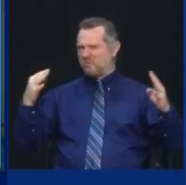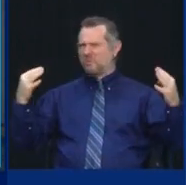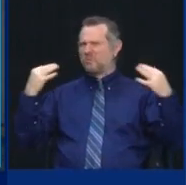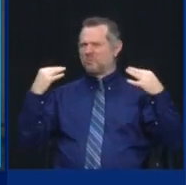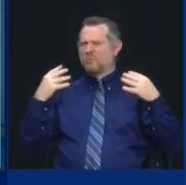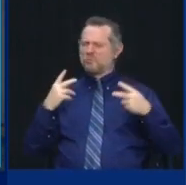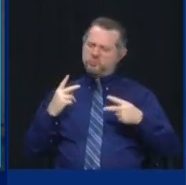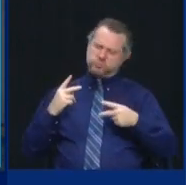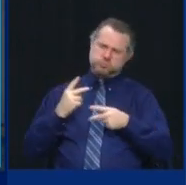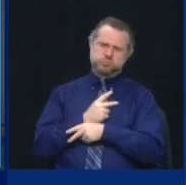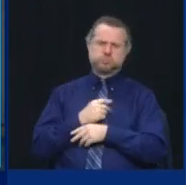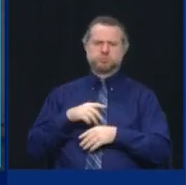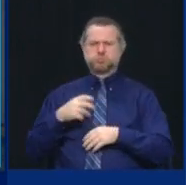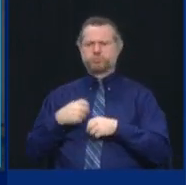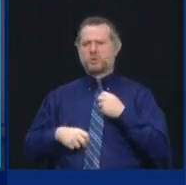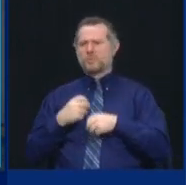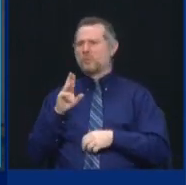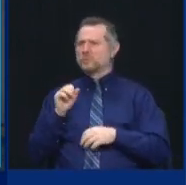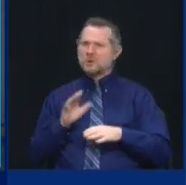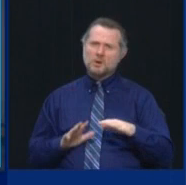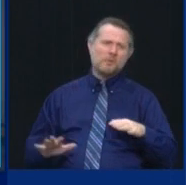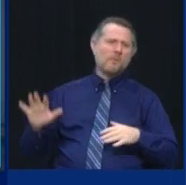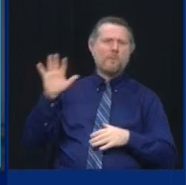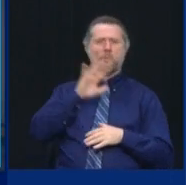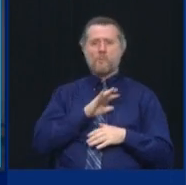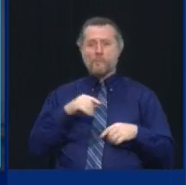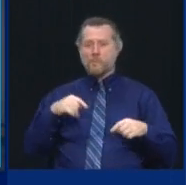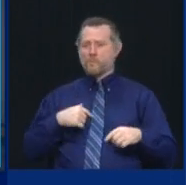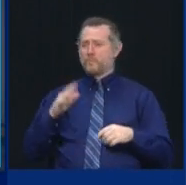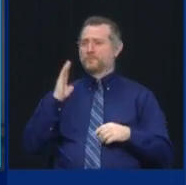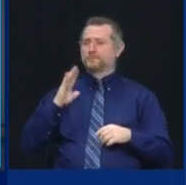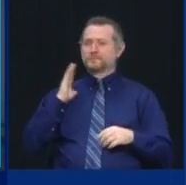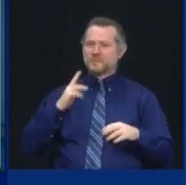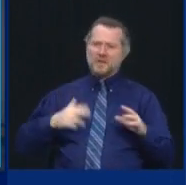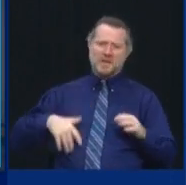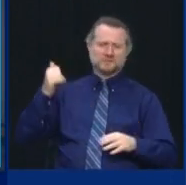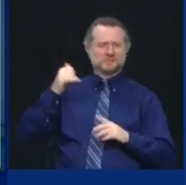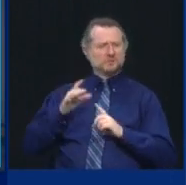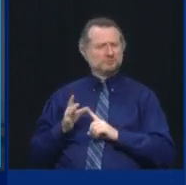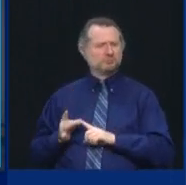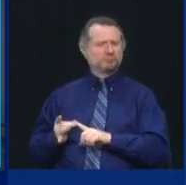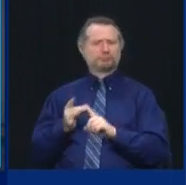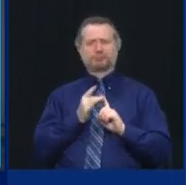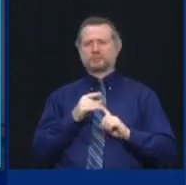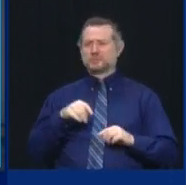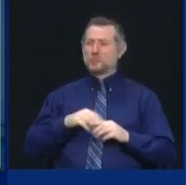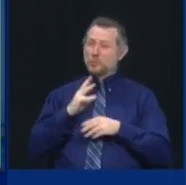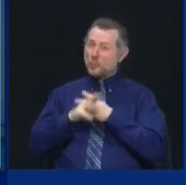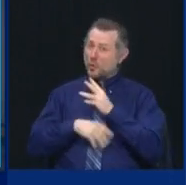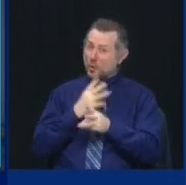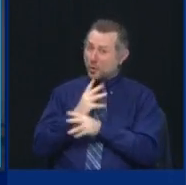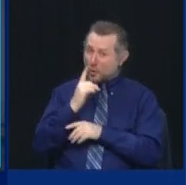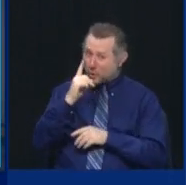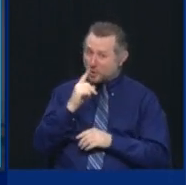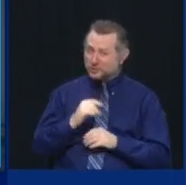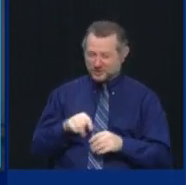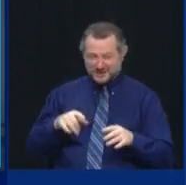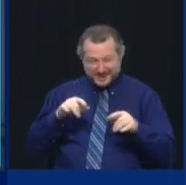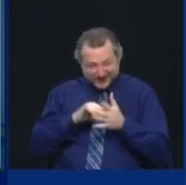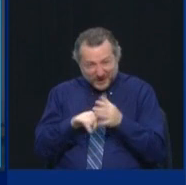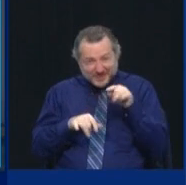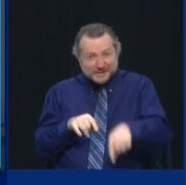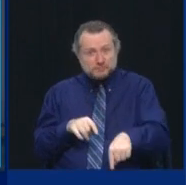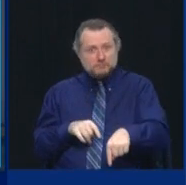America. Remember, we had the highest infection rate on the globe at one time.